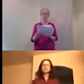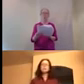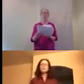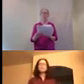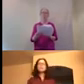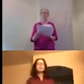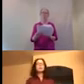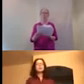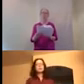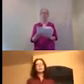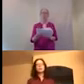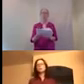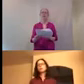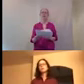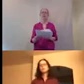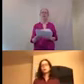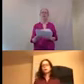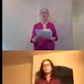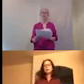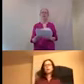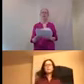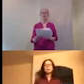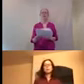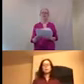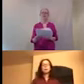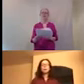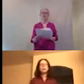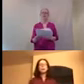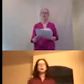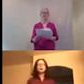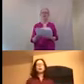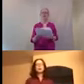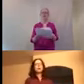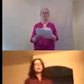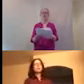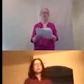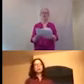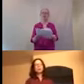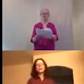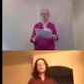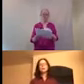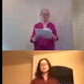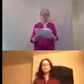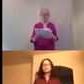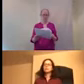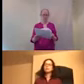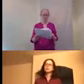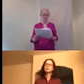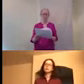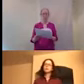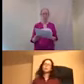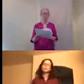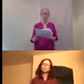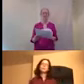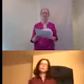in family medicine and social care. Dr. Hilda Ormsby, born 1877,